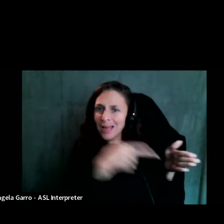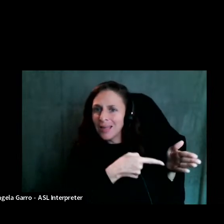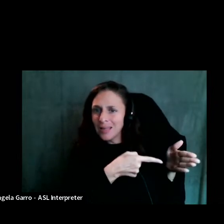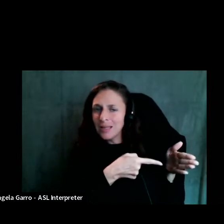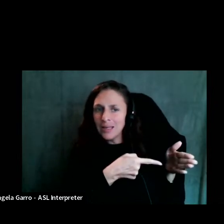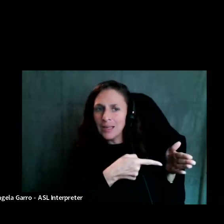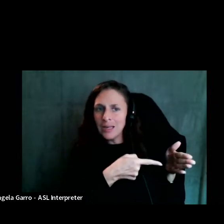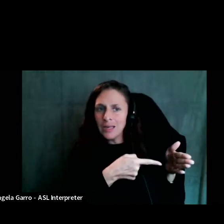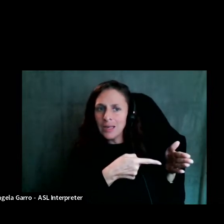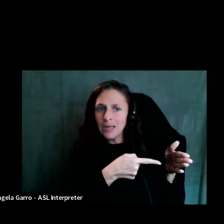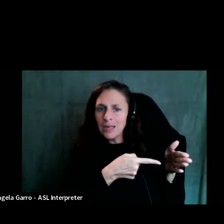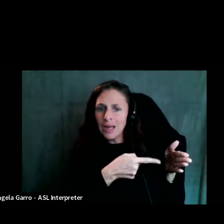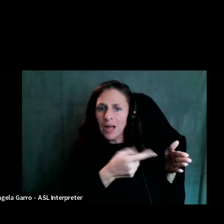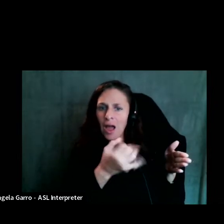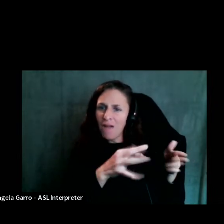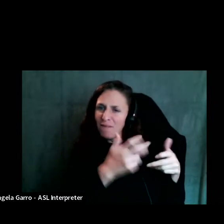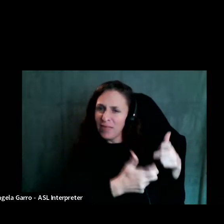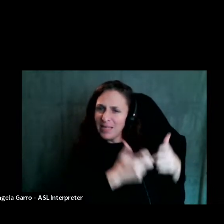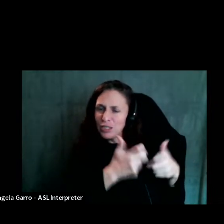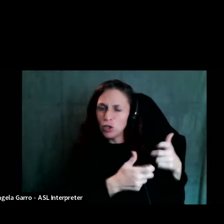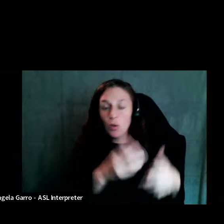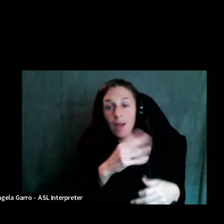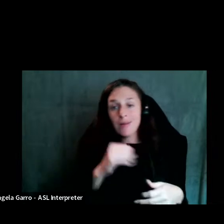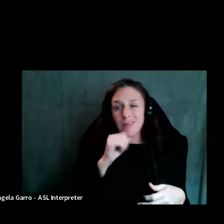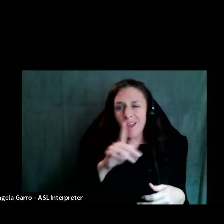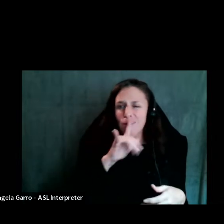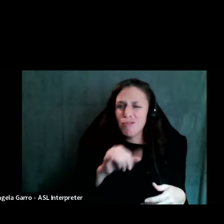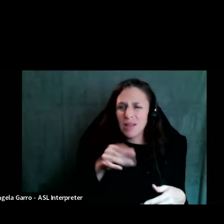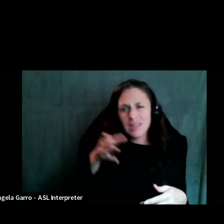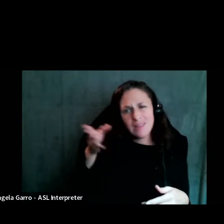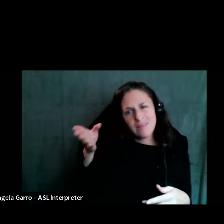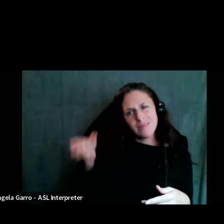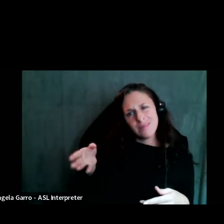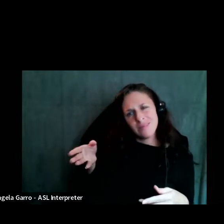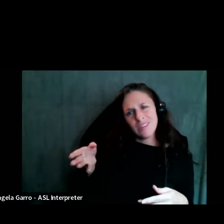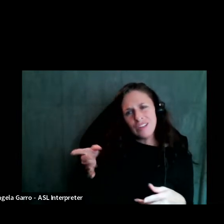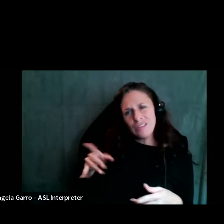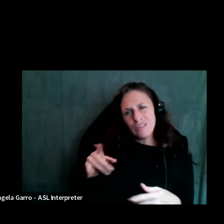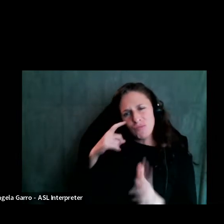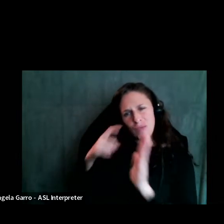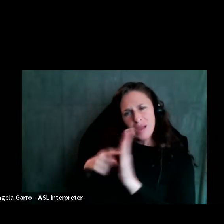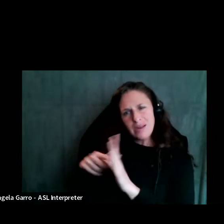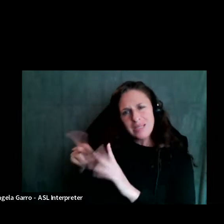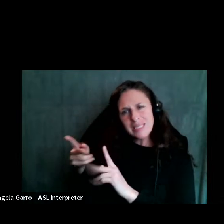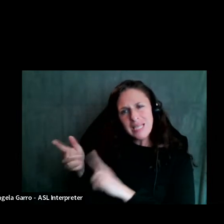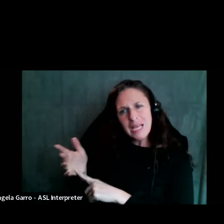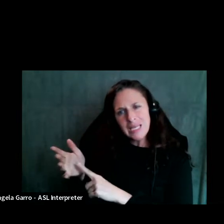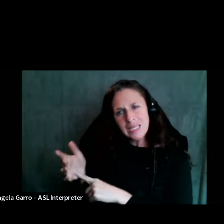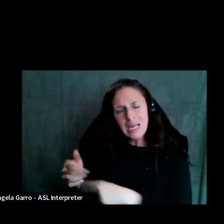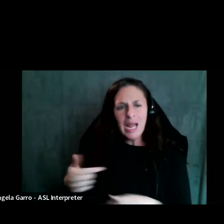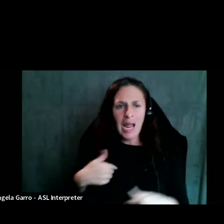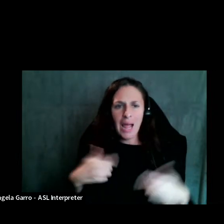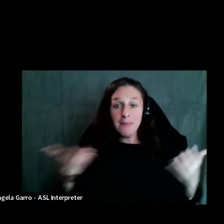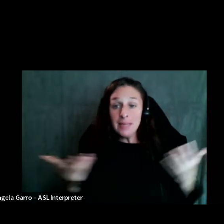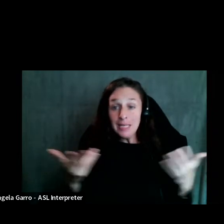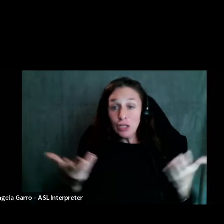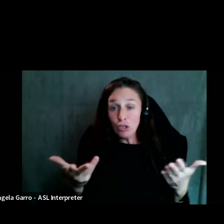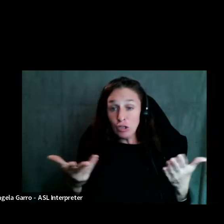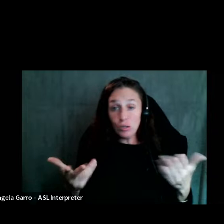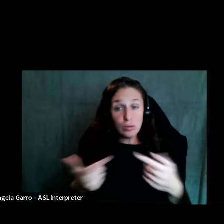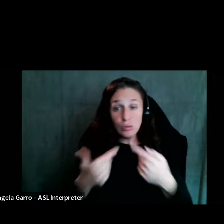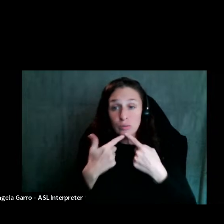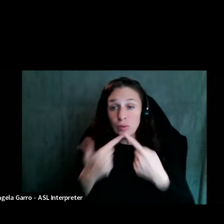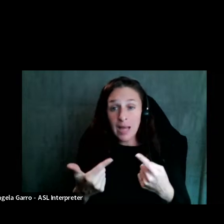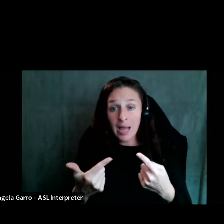the issue and not really recognize the second. And I'm here to say that there's